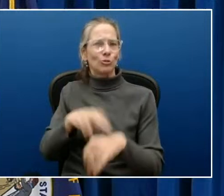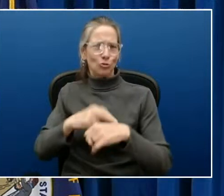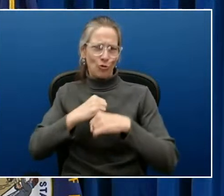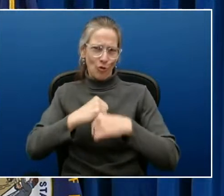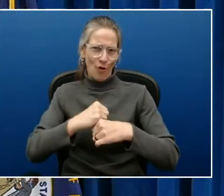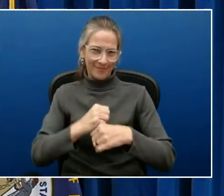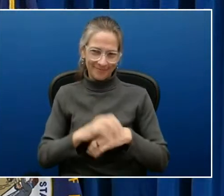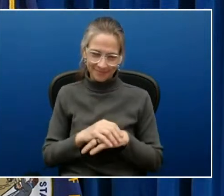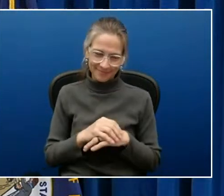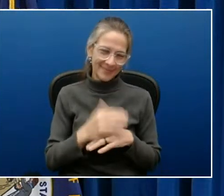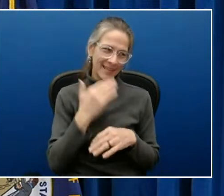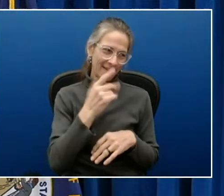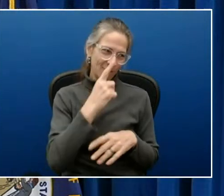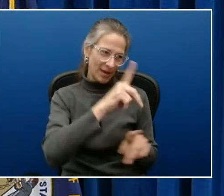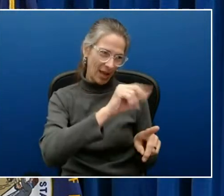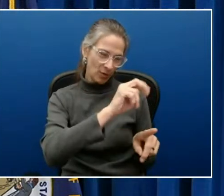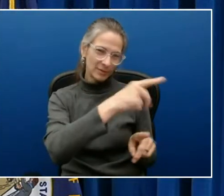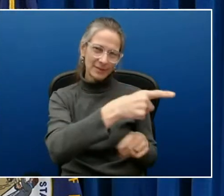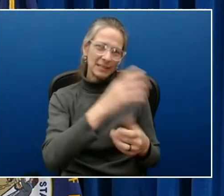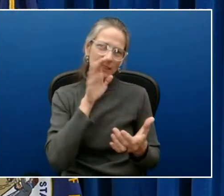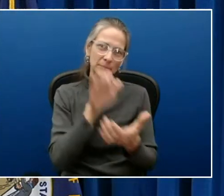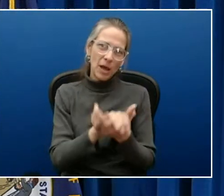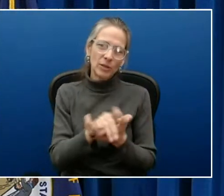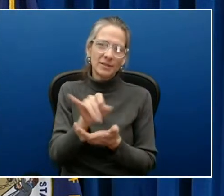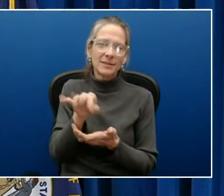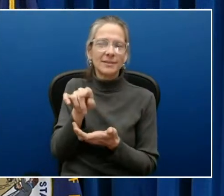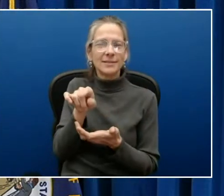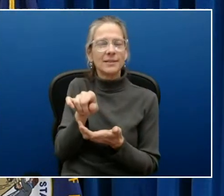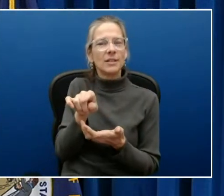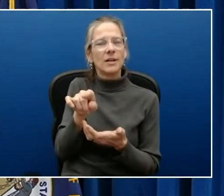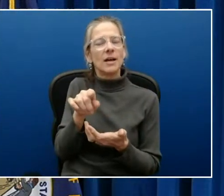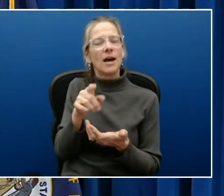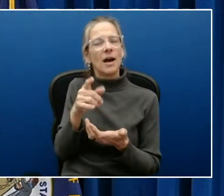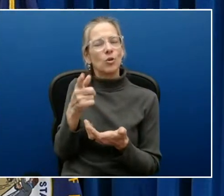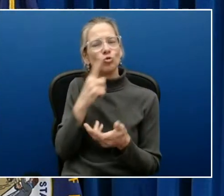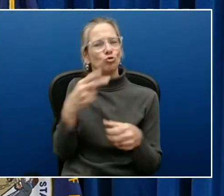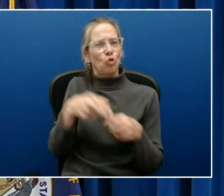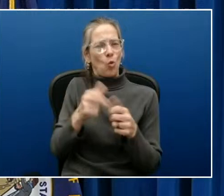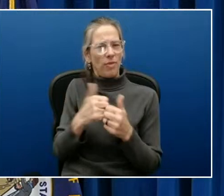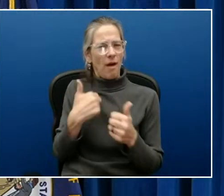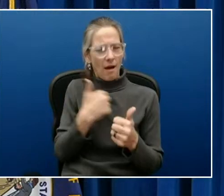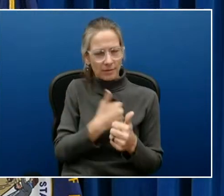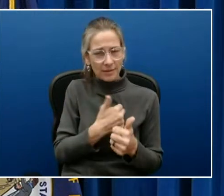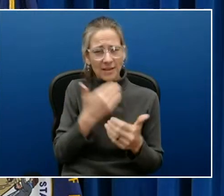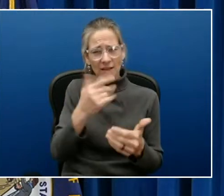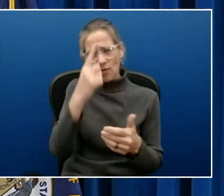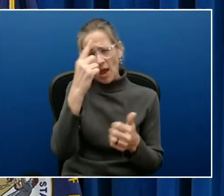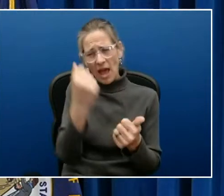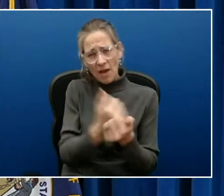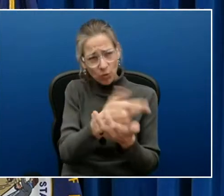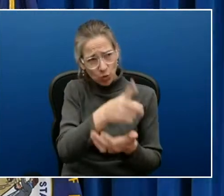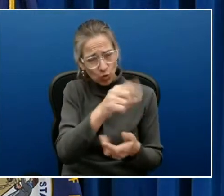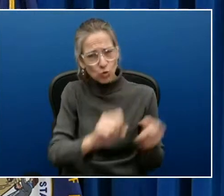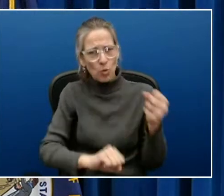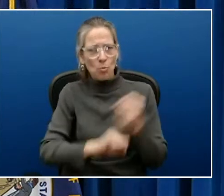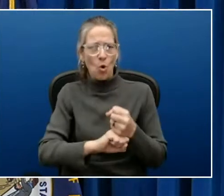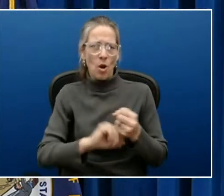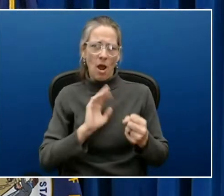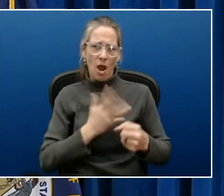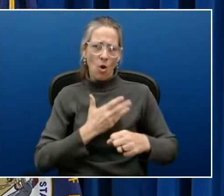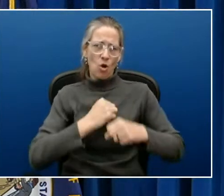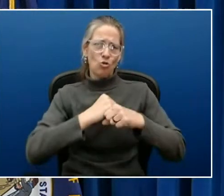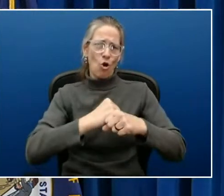spouse of the Adjutant General of Kentucky, for joining us today as well, and thanks for all you do to support our Guard members and their families.